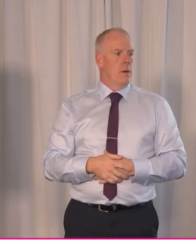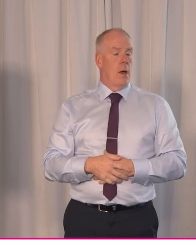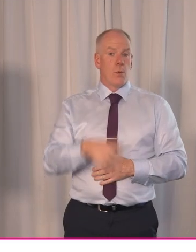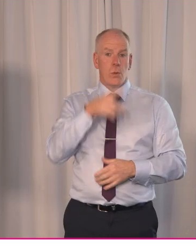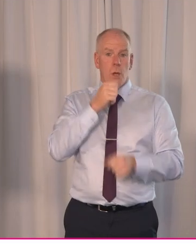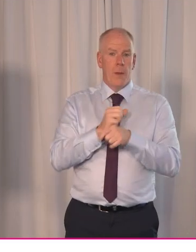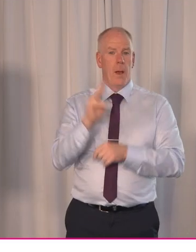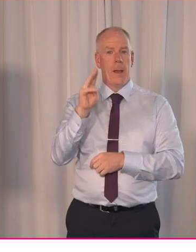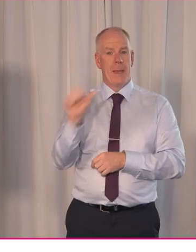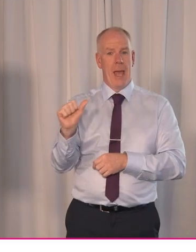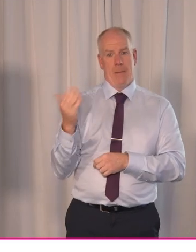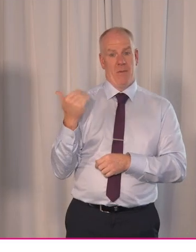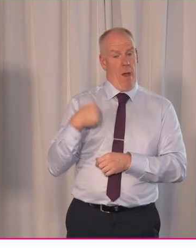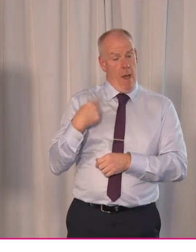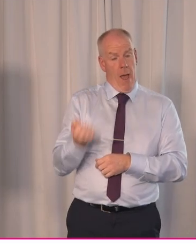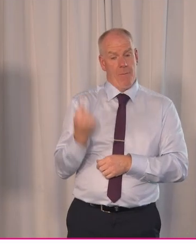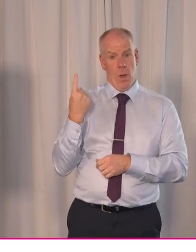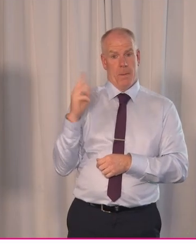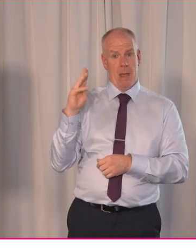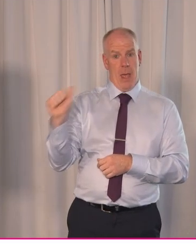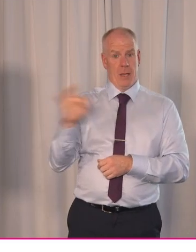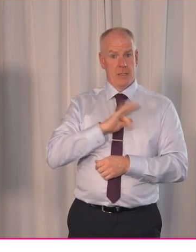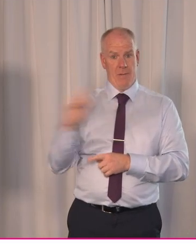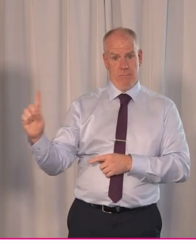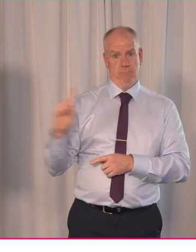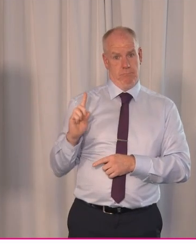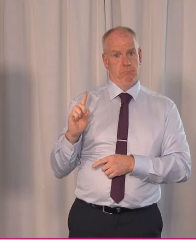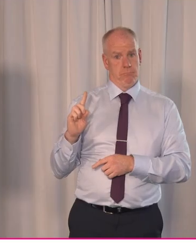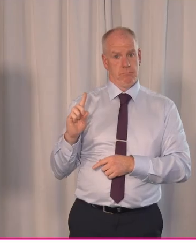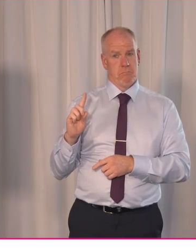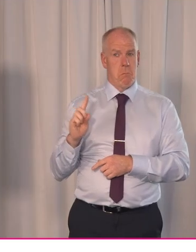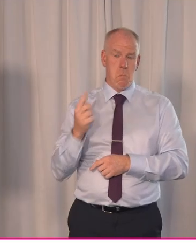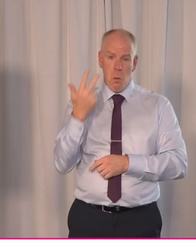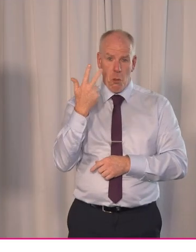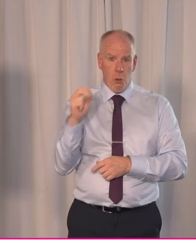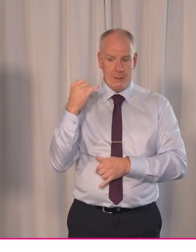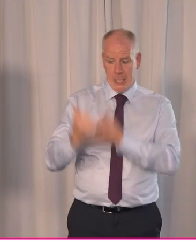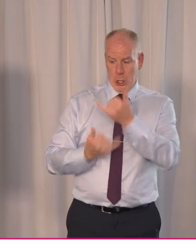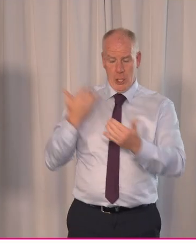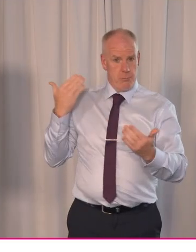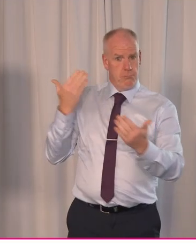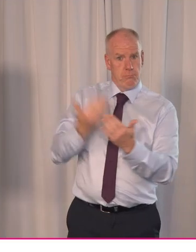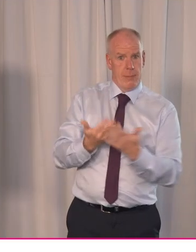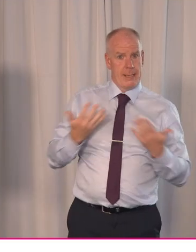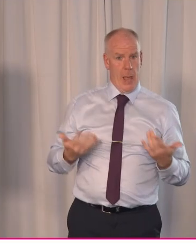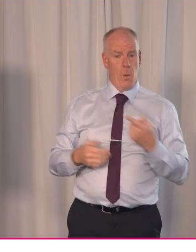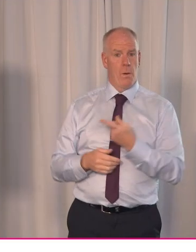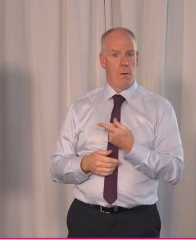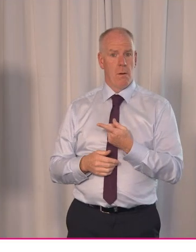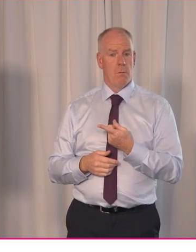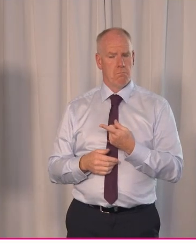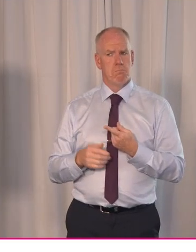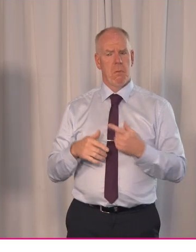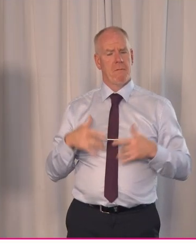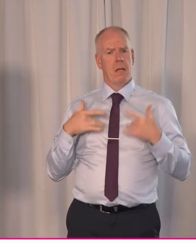personal assistance, and I have personal assistance for maybe 30-odd years, and I do